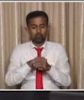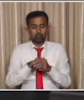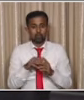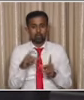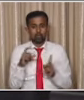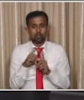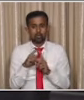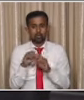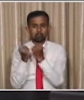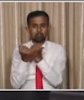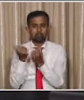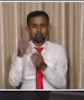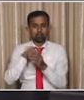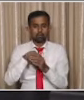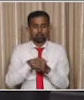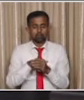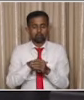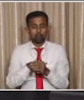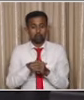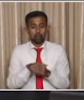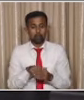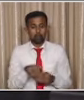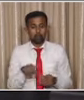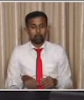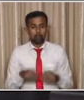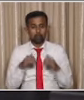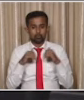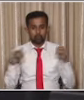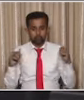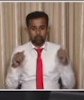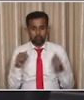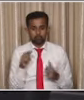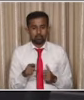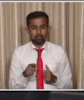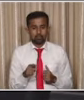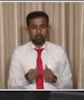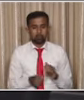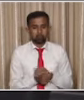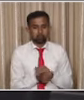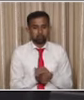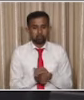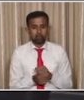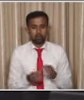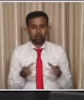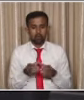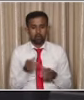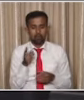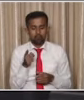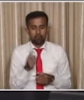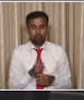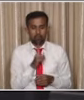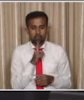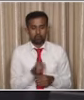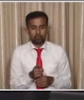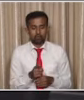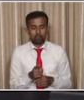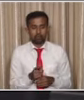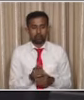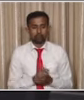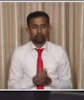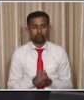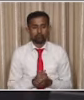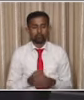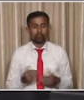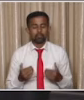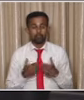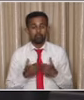is obvious, advocate for separatism, don't get prey into that and lead another generation of young Tamils